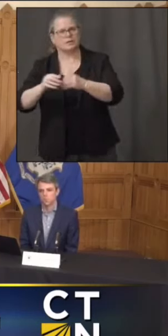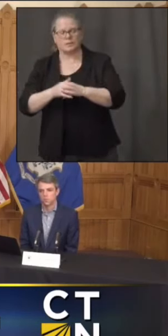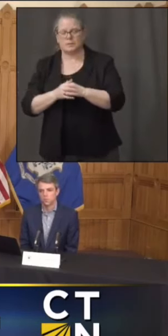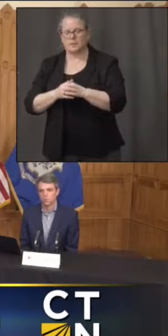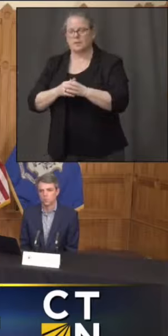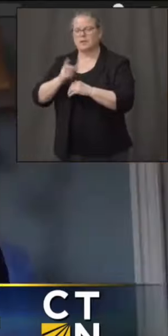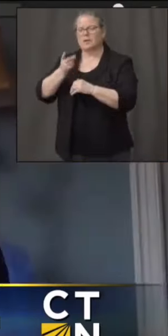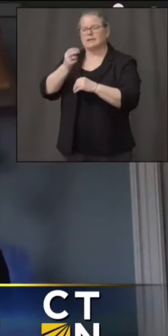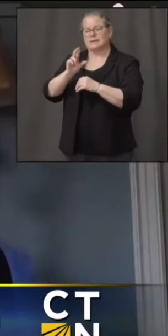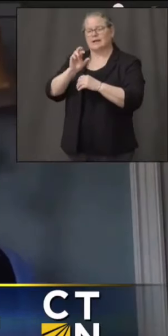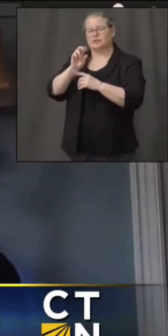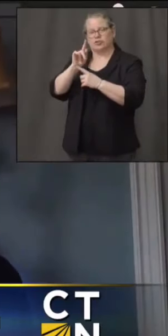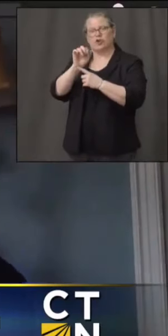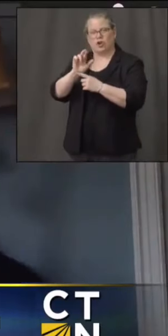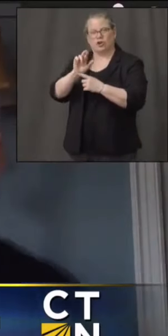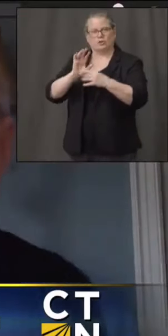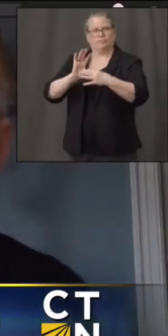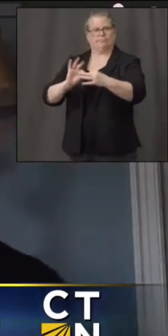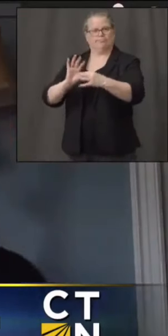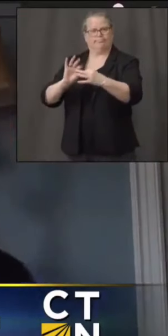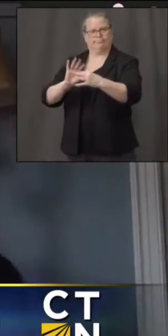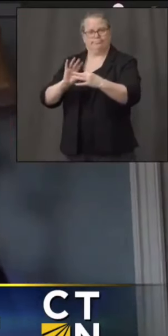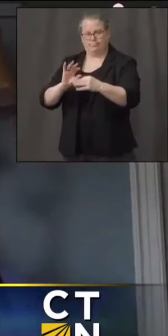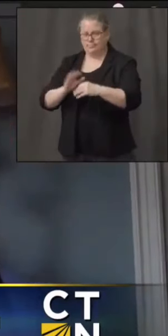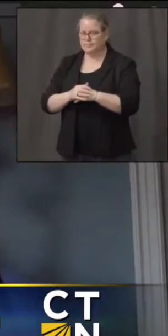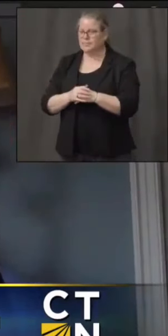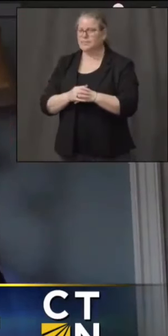This is Dr. Carter. Essentially,